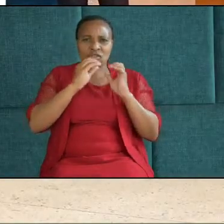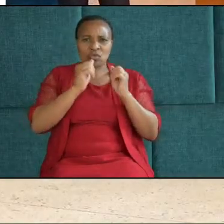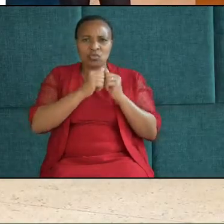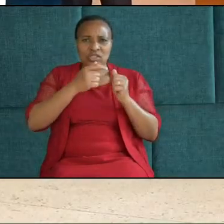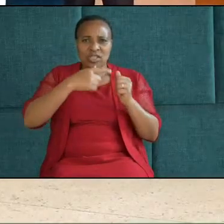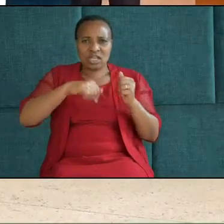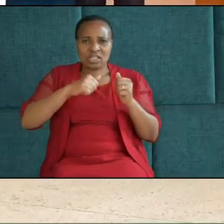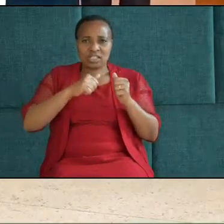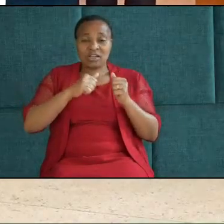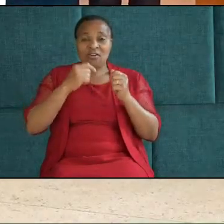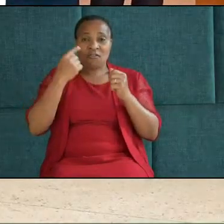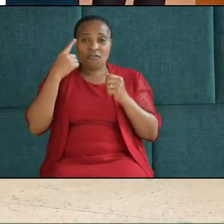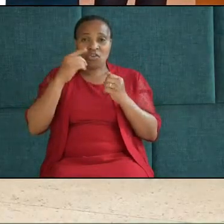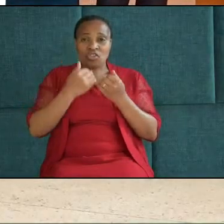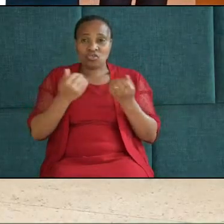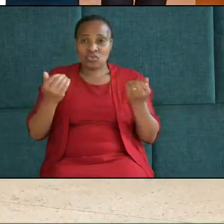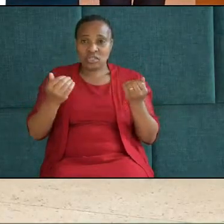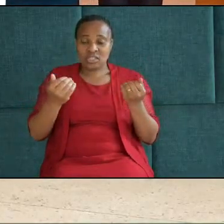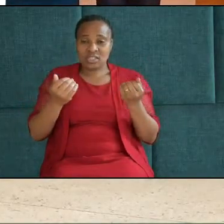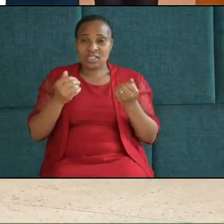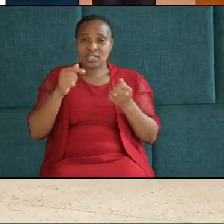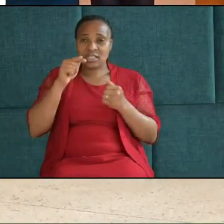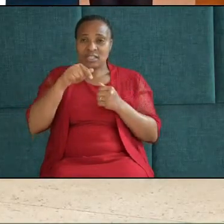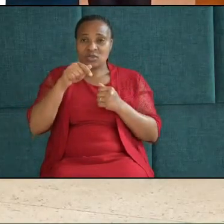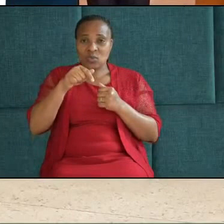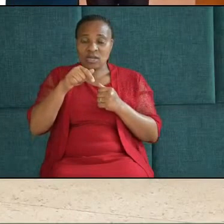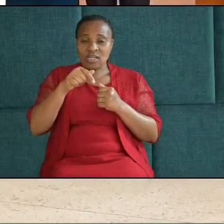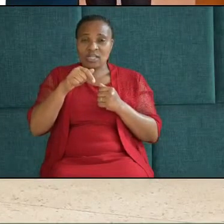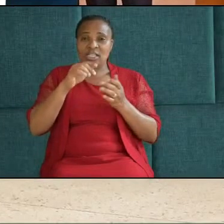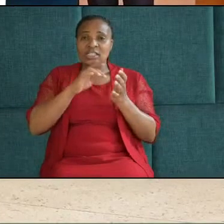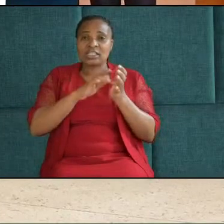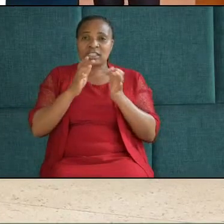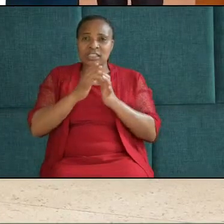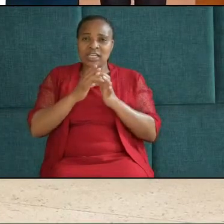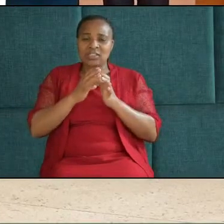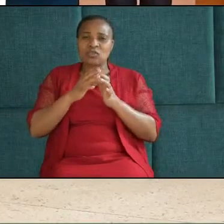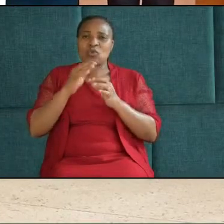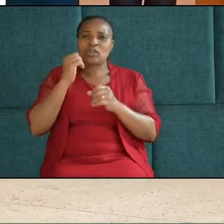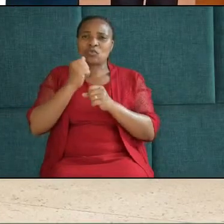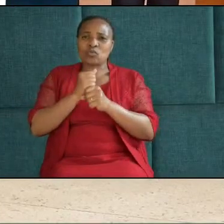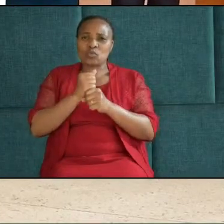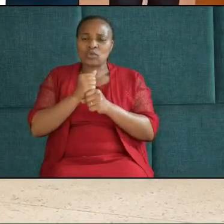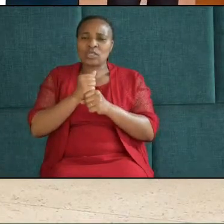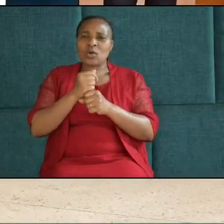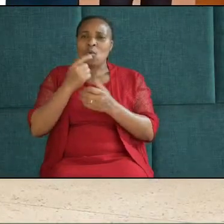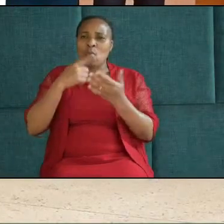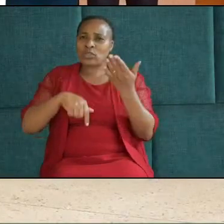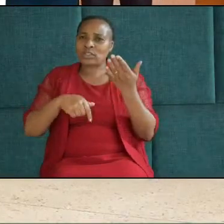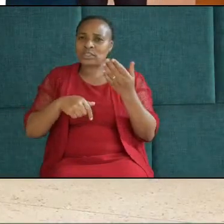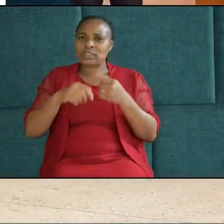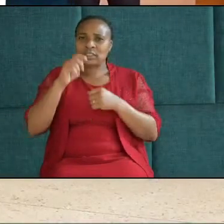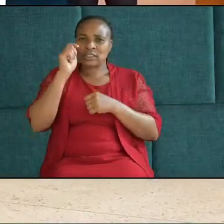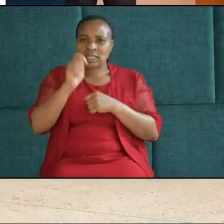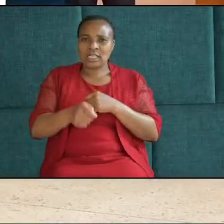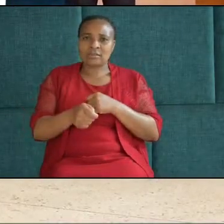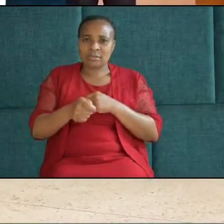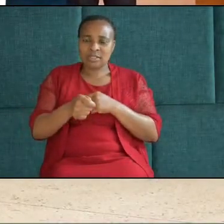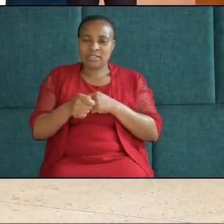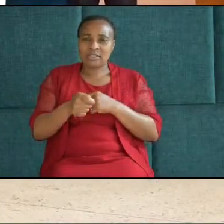Children, fourth things, fourth. Jesus is also doing the work of judgment. Eli, are we